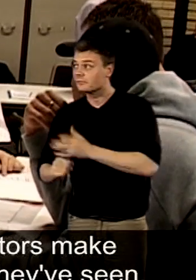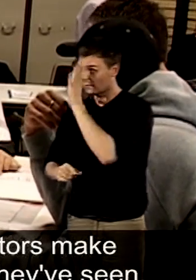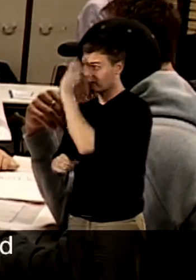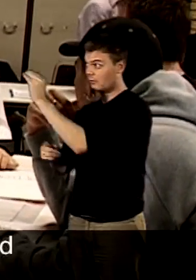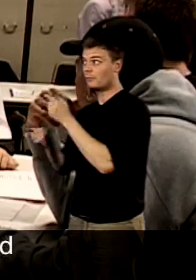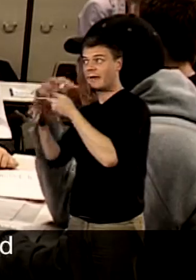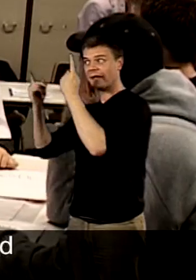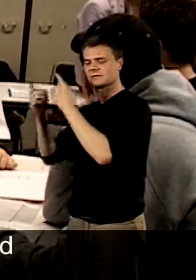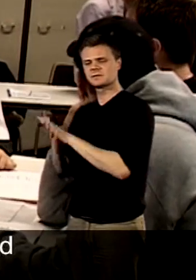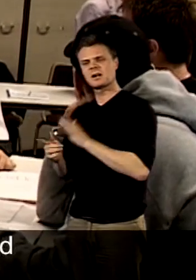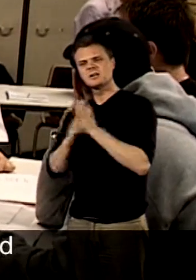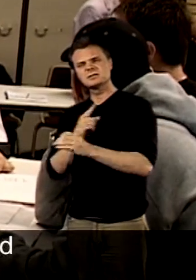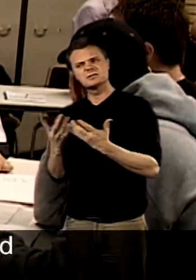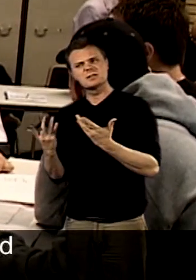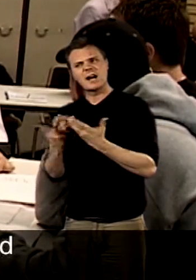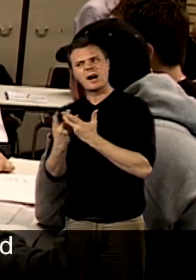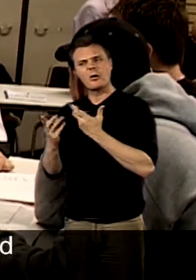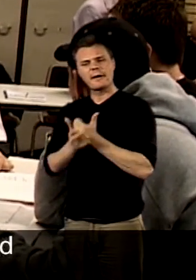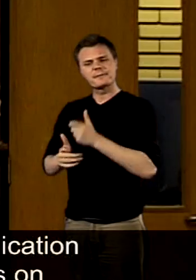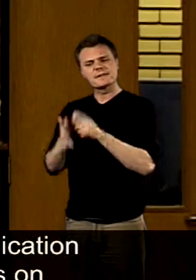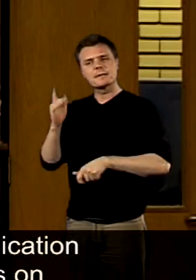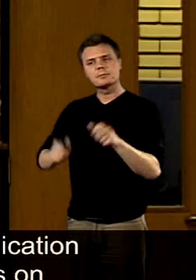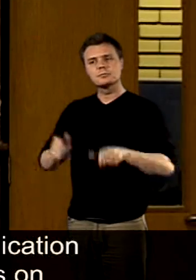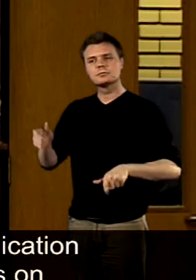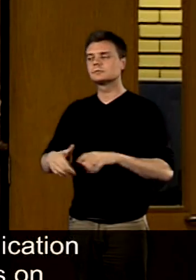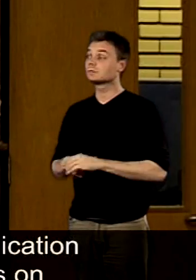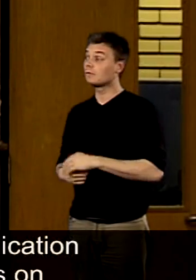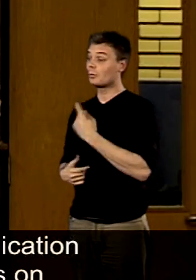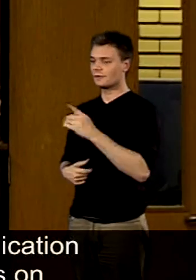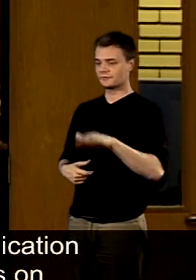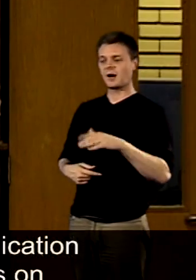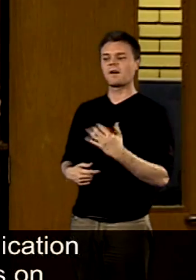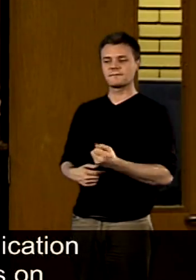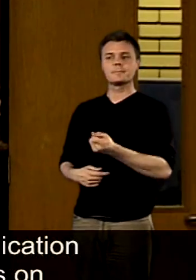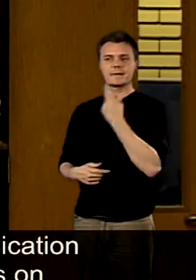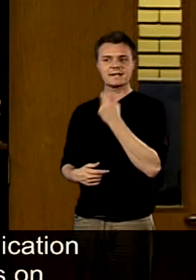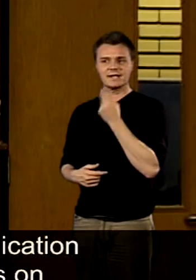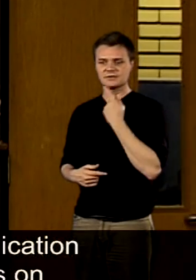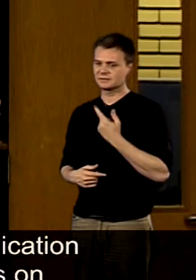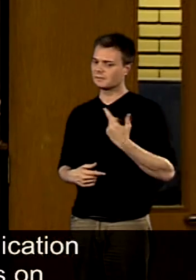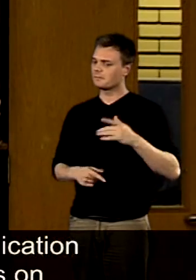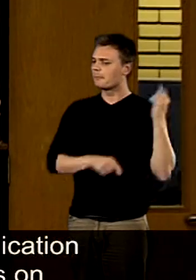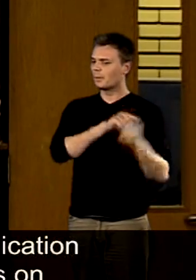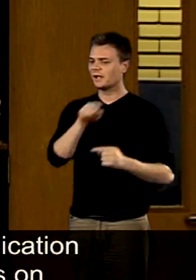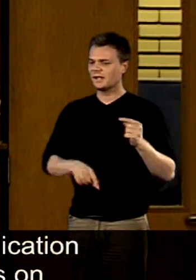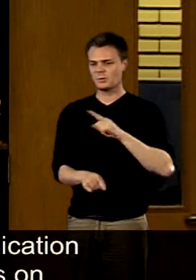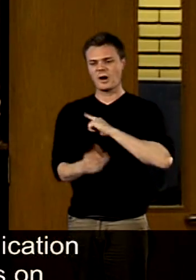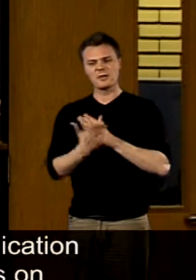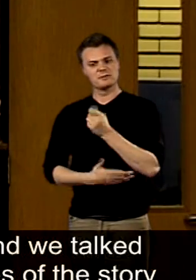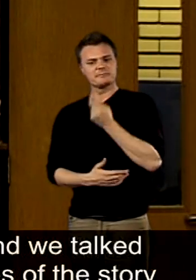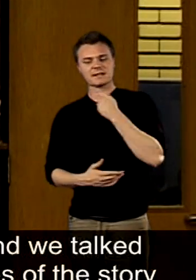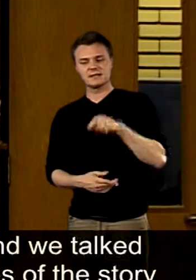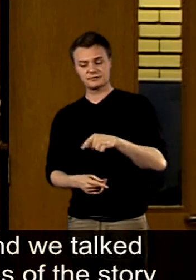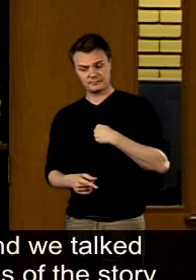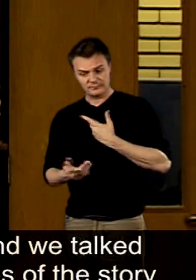they have seen. How do you think you've helped disabled pupils? We had one child who was on medication, who has been bullied because he